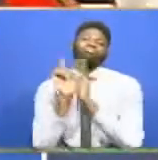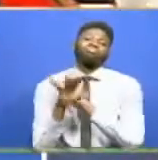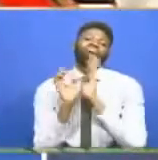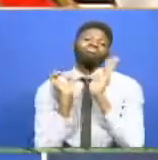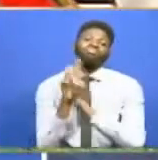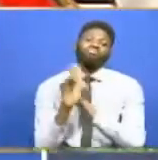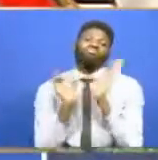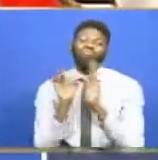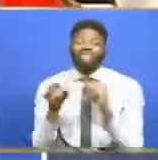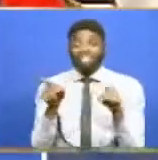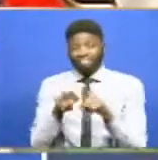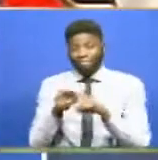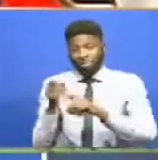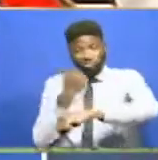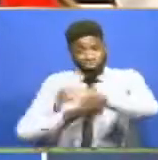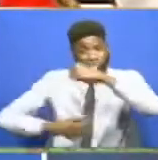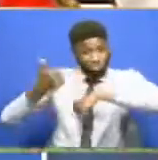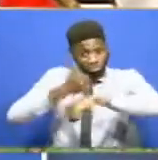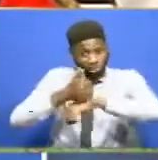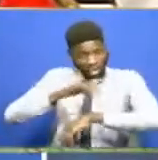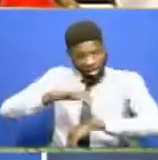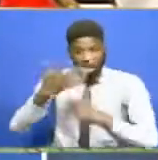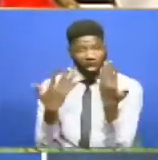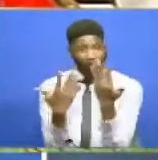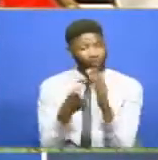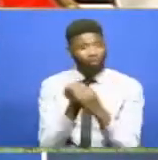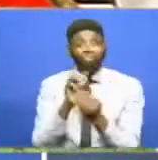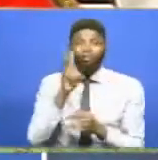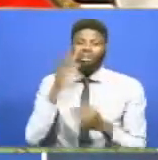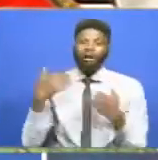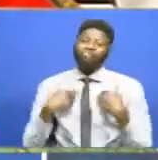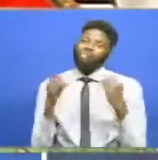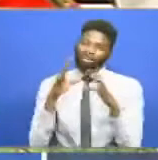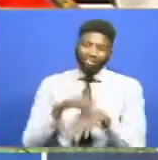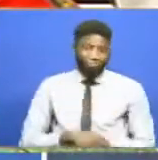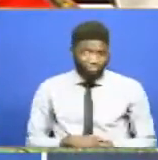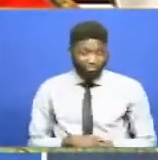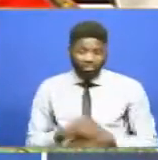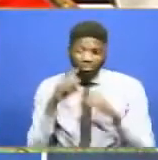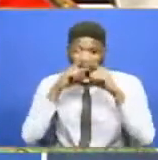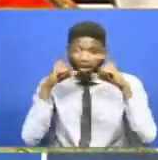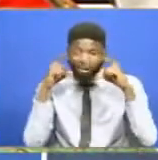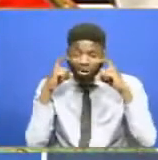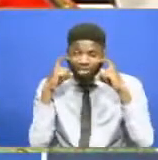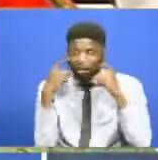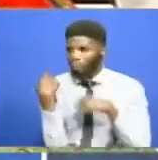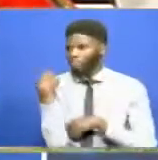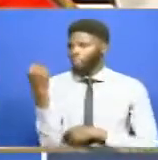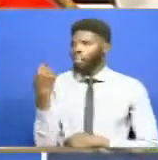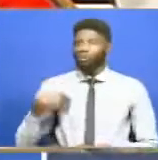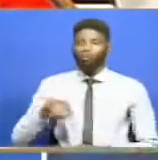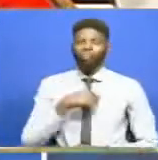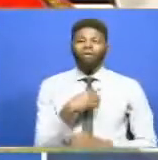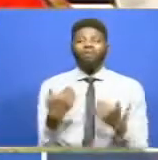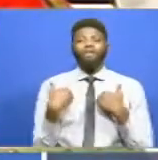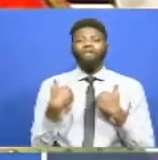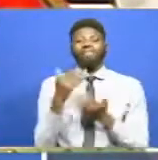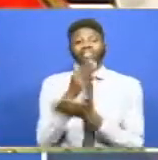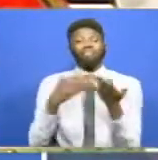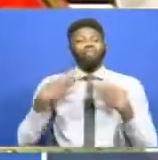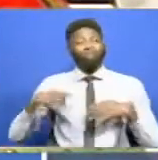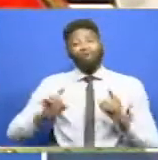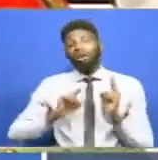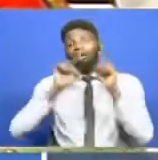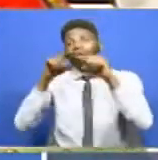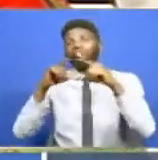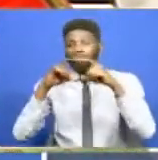the hand washing stations, they don't have water. Mask wearing, we recently had some people who had come to visit